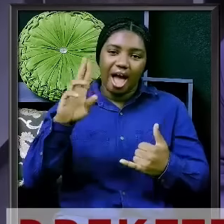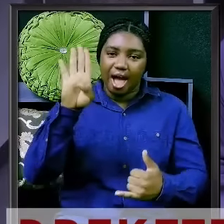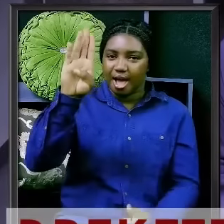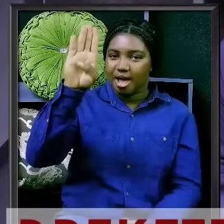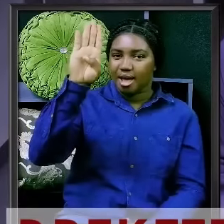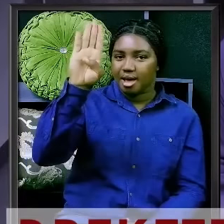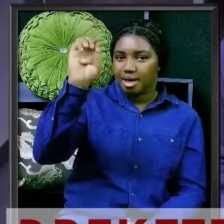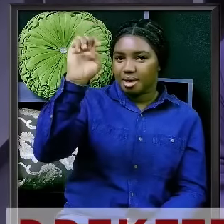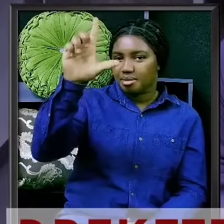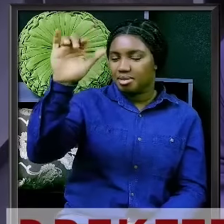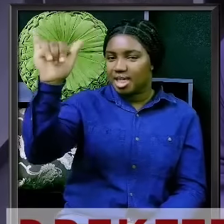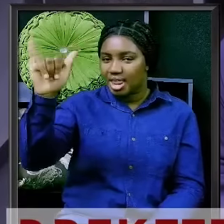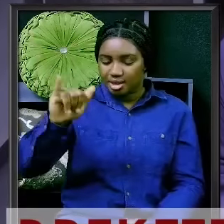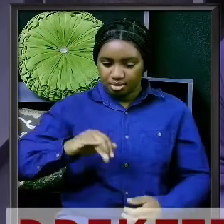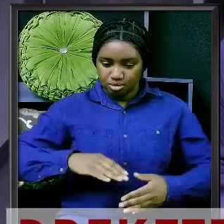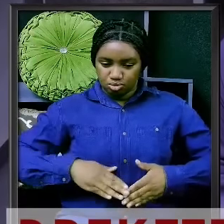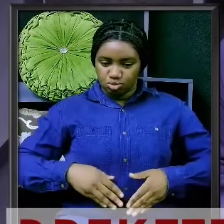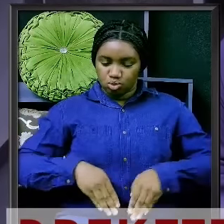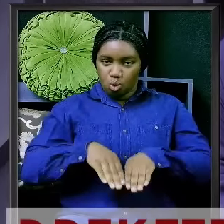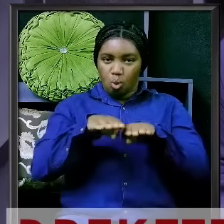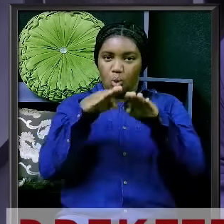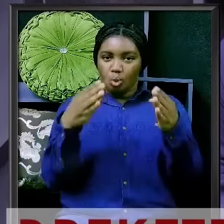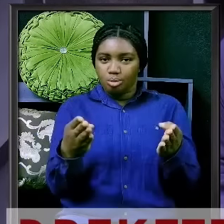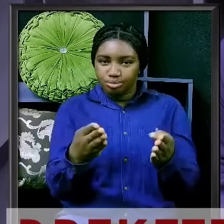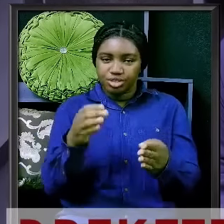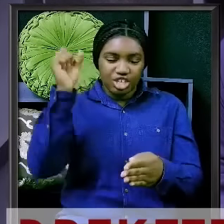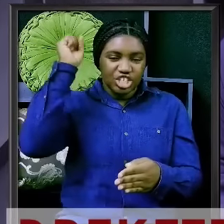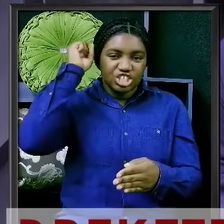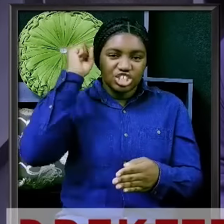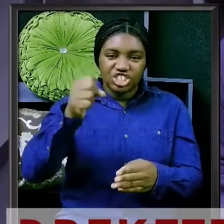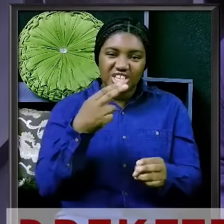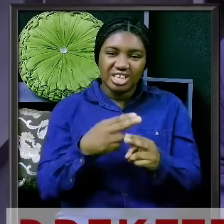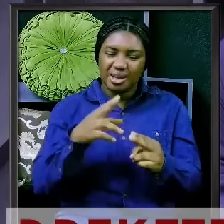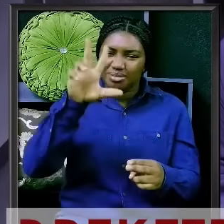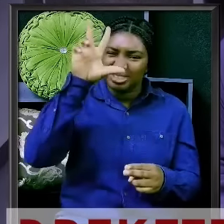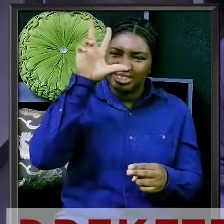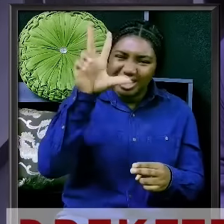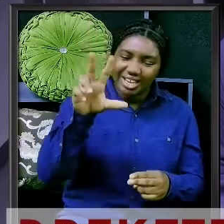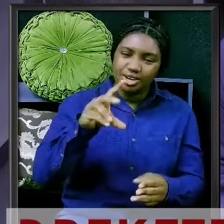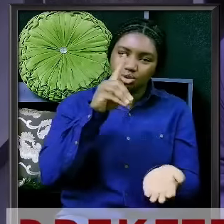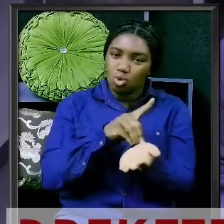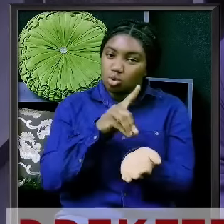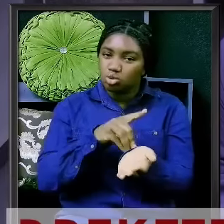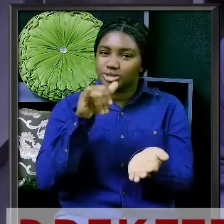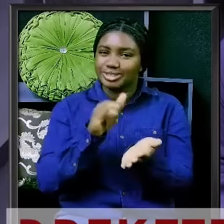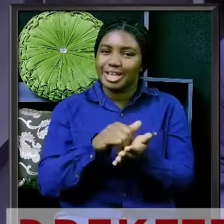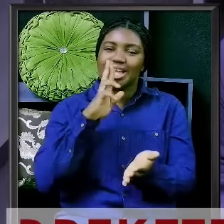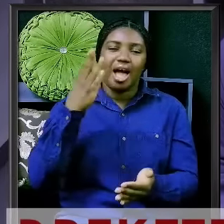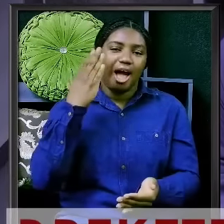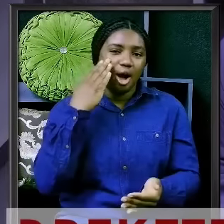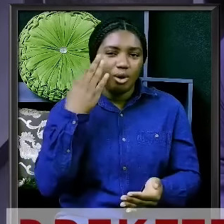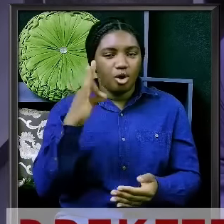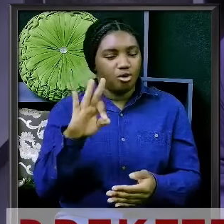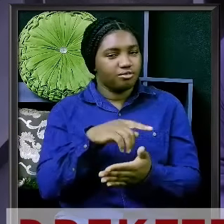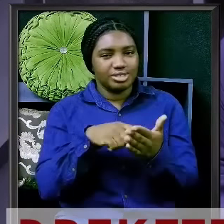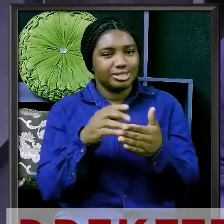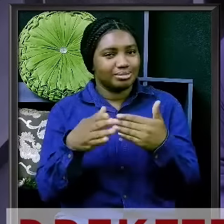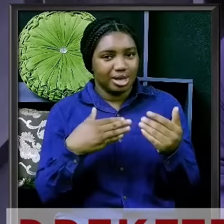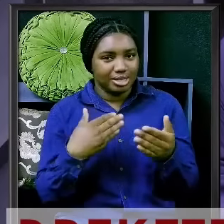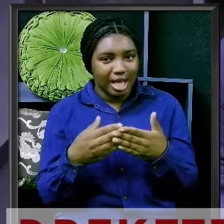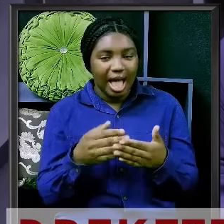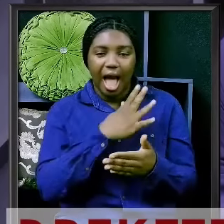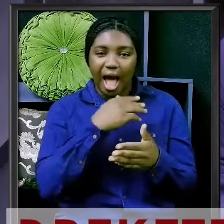The woman also talks, say, he mentioned 2-3 medical doctors where they are aware of the matter, where they say they